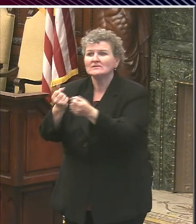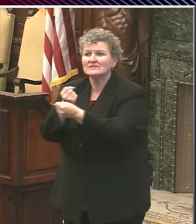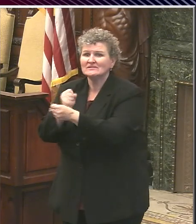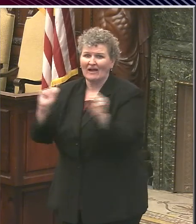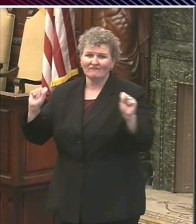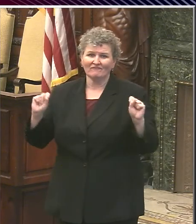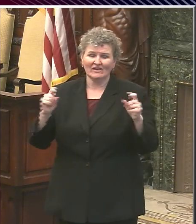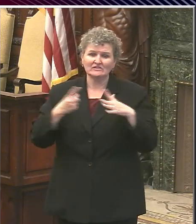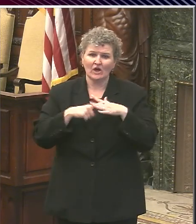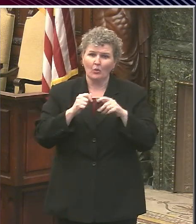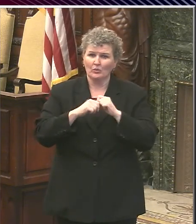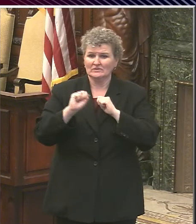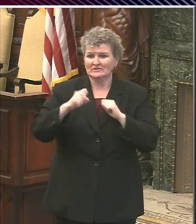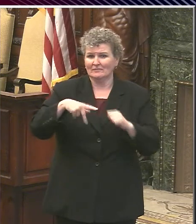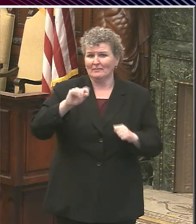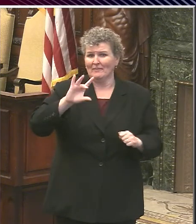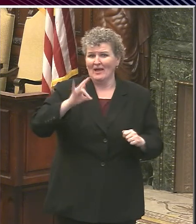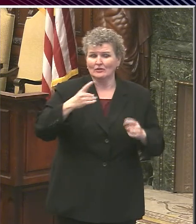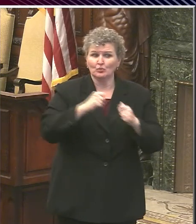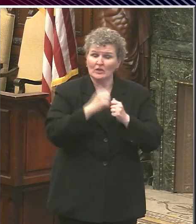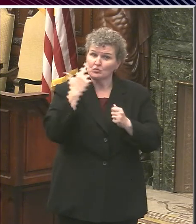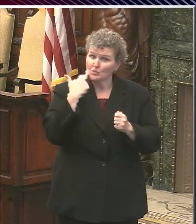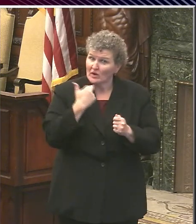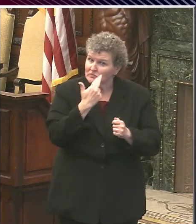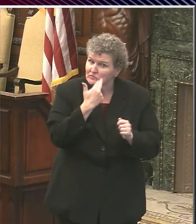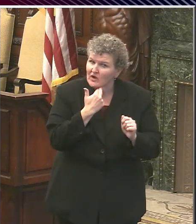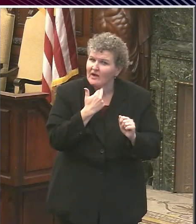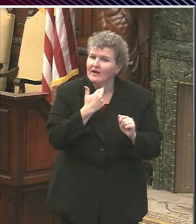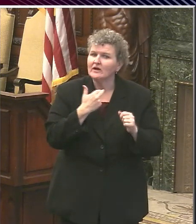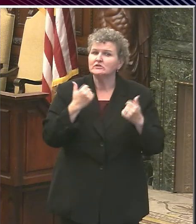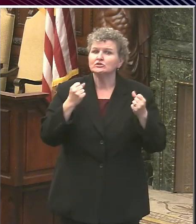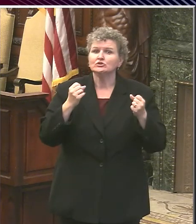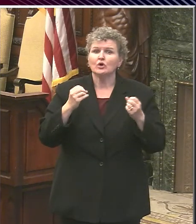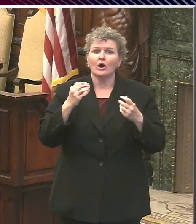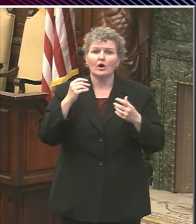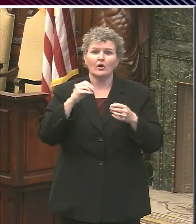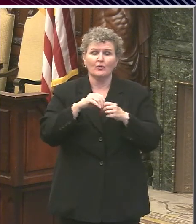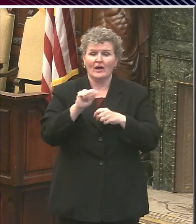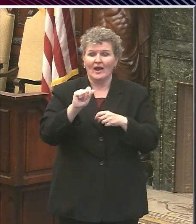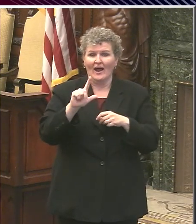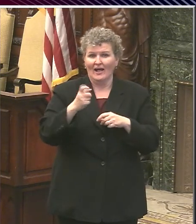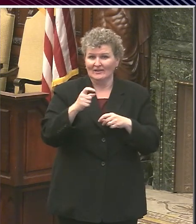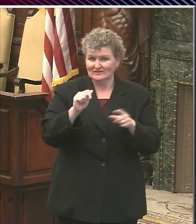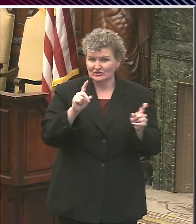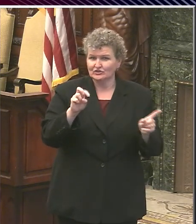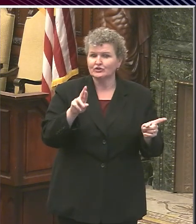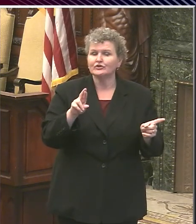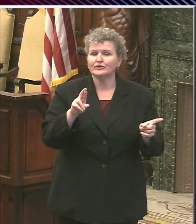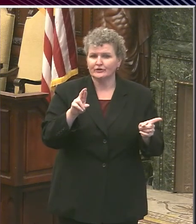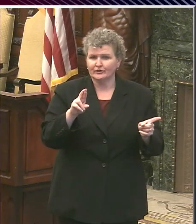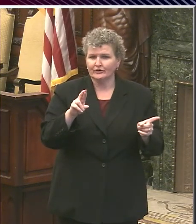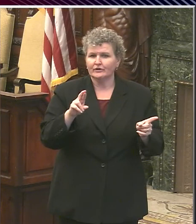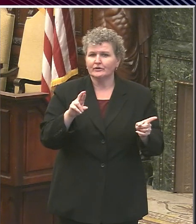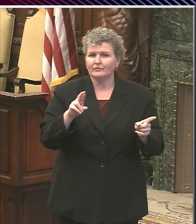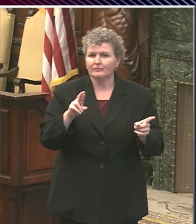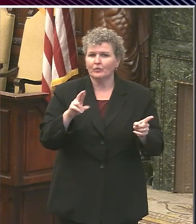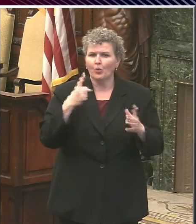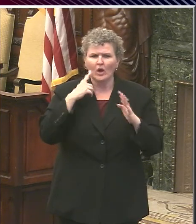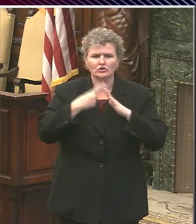September 8th with the restaurants. By the way, Tumar Alexander will be acting starting Friday. Starting Friday. Thank you very